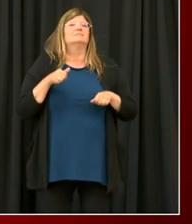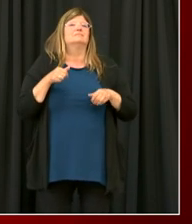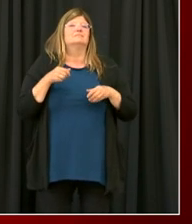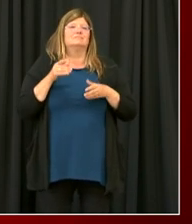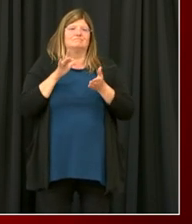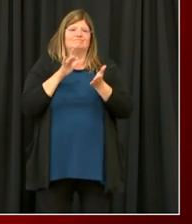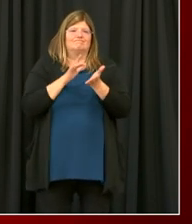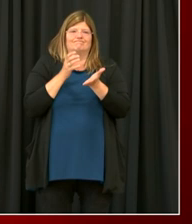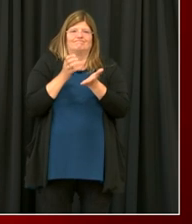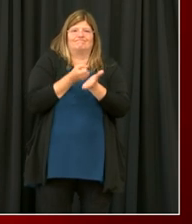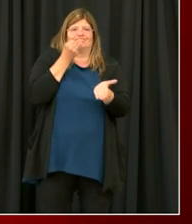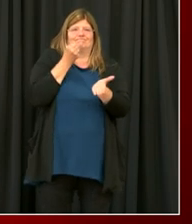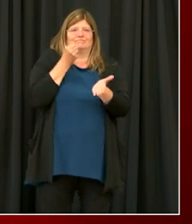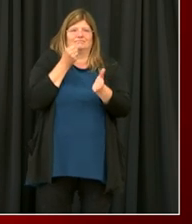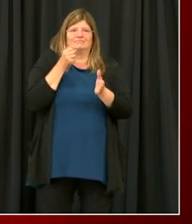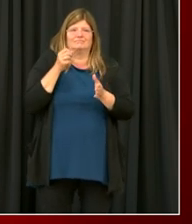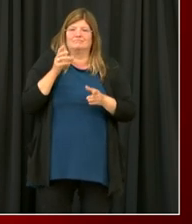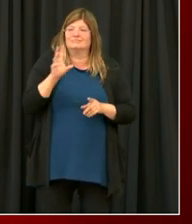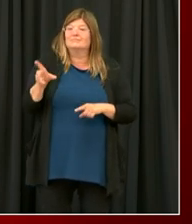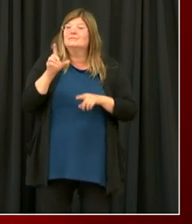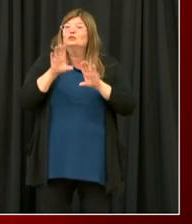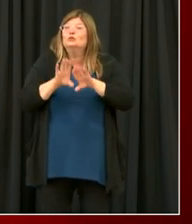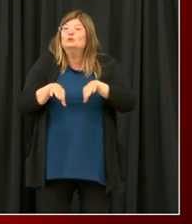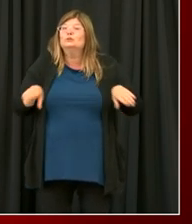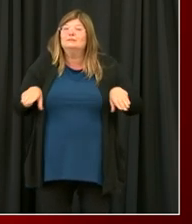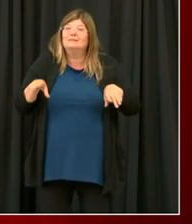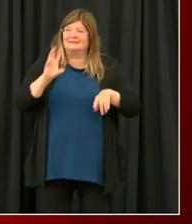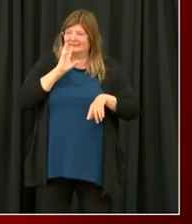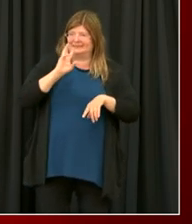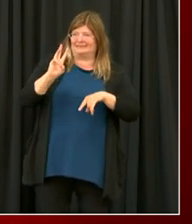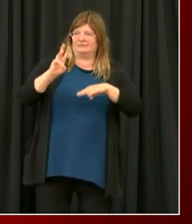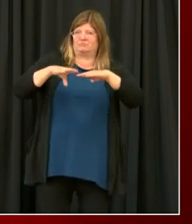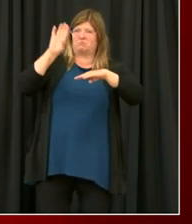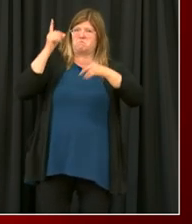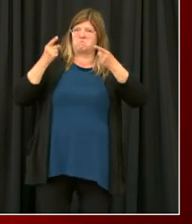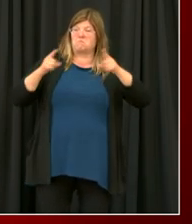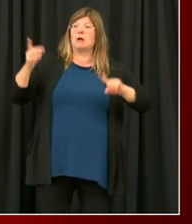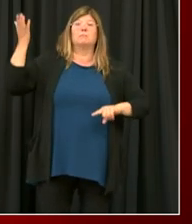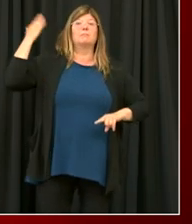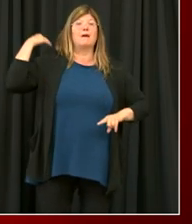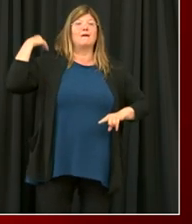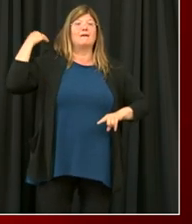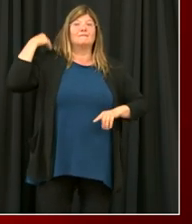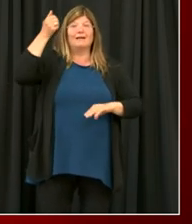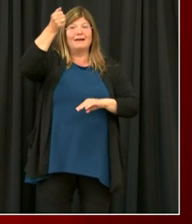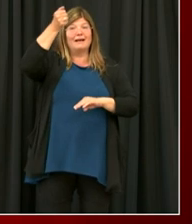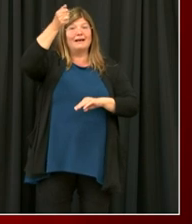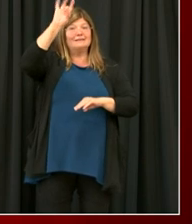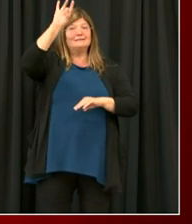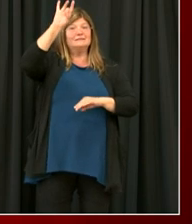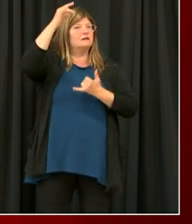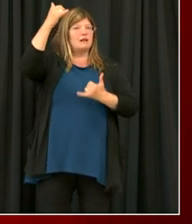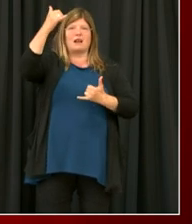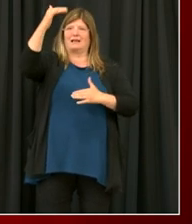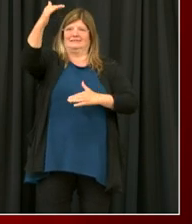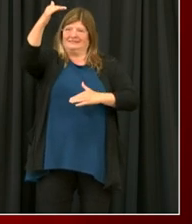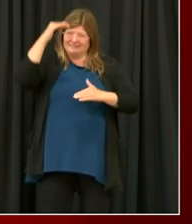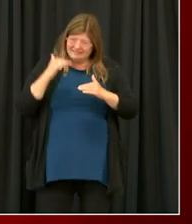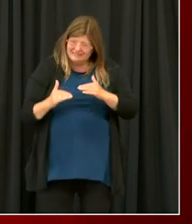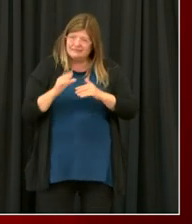children who are 6 years old or older. Previously, the minimum age had been